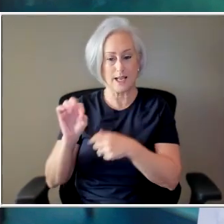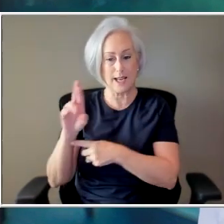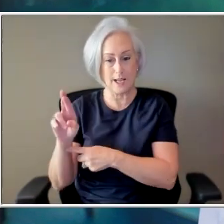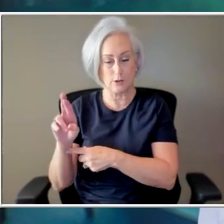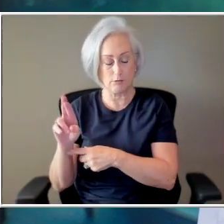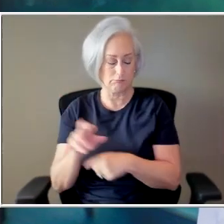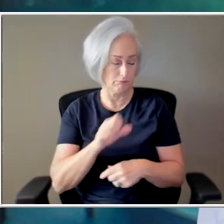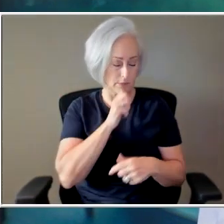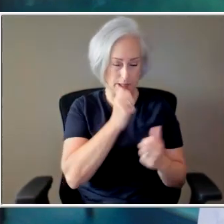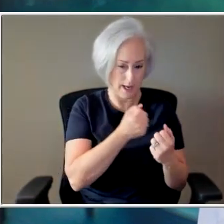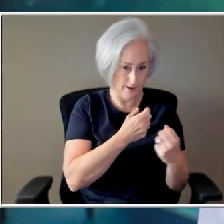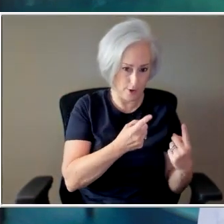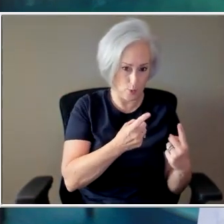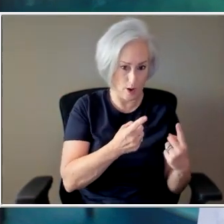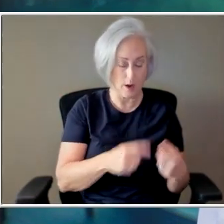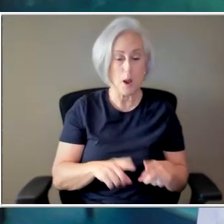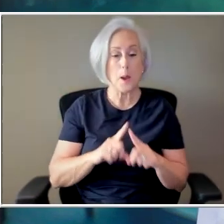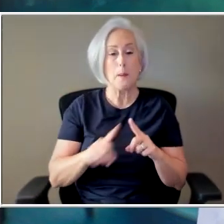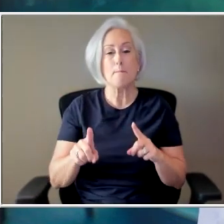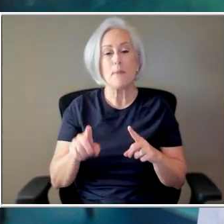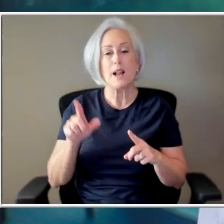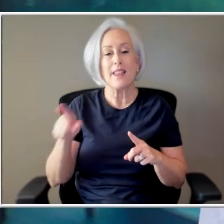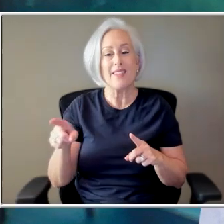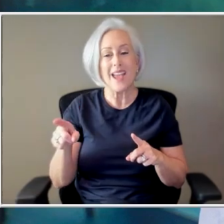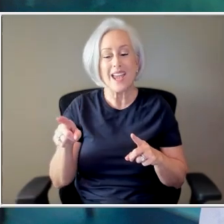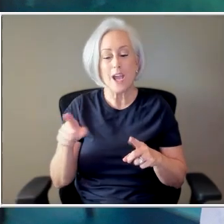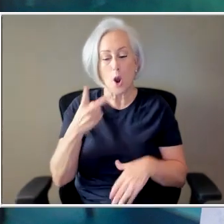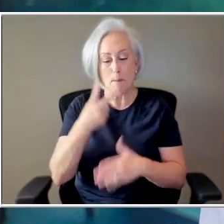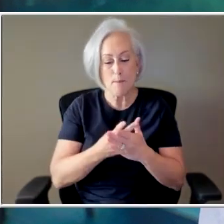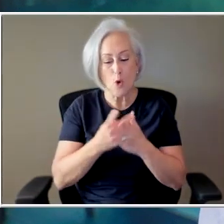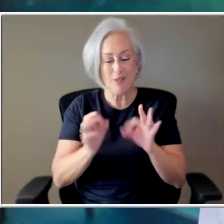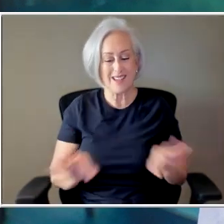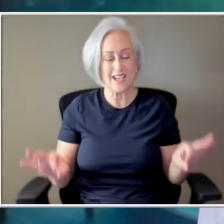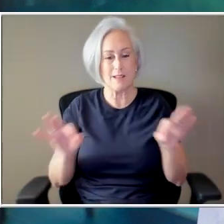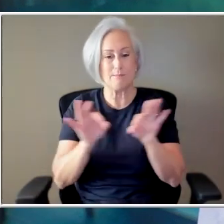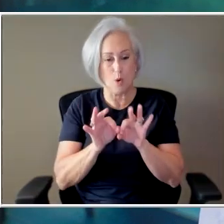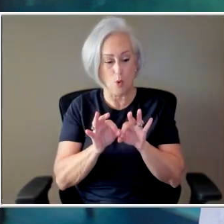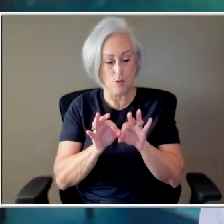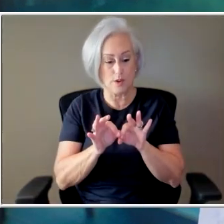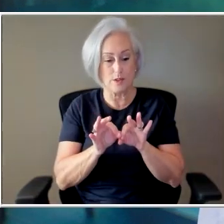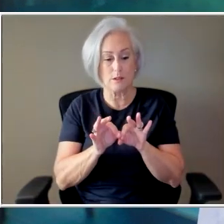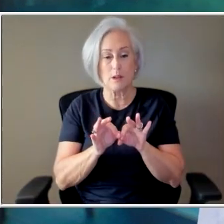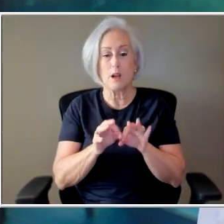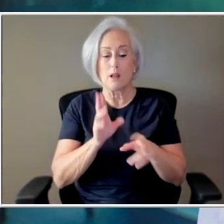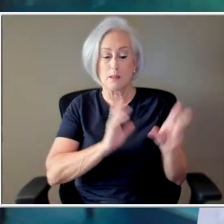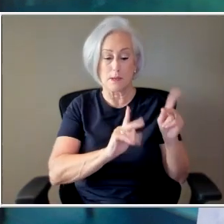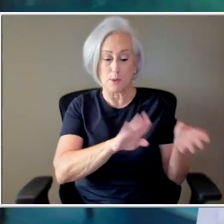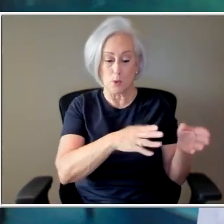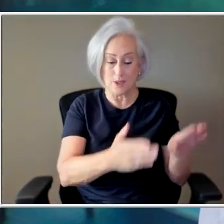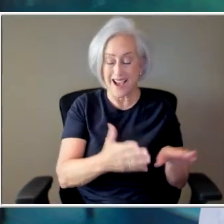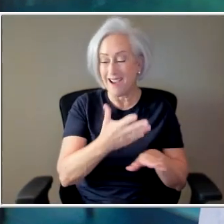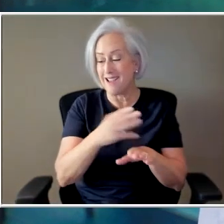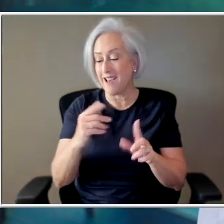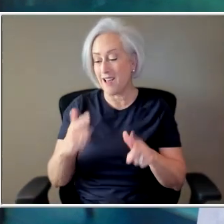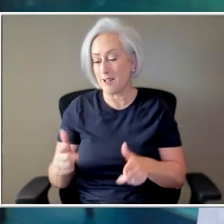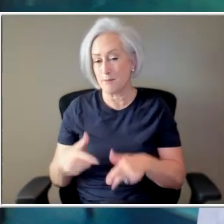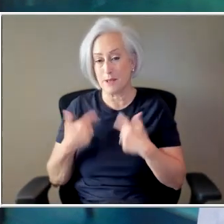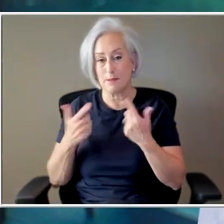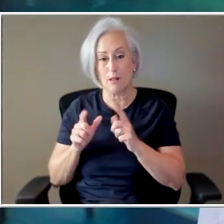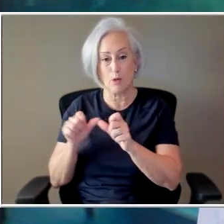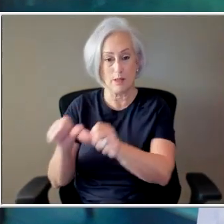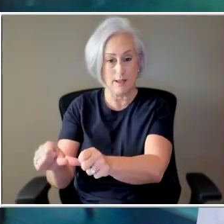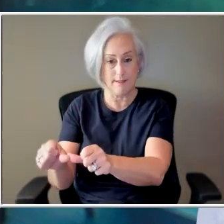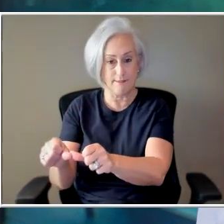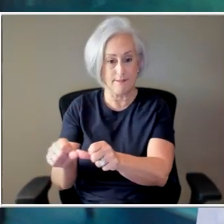but they matter every bit as much as those that we save, and celebrating every minute and hour and day that is